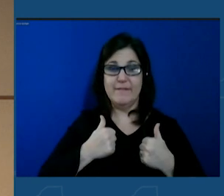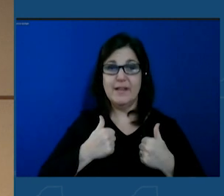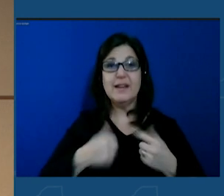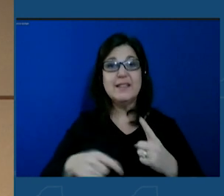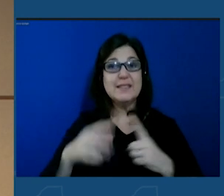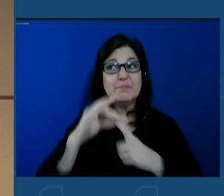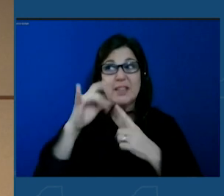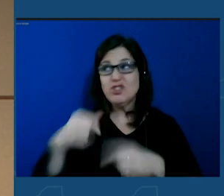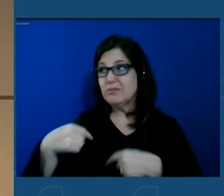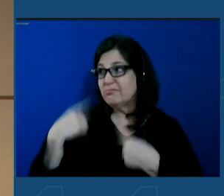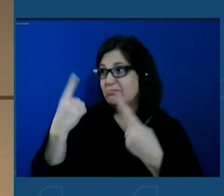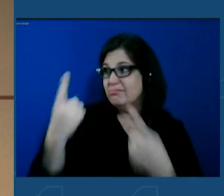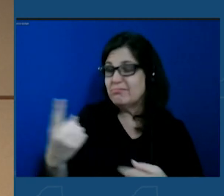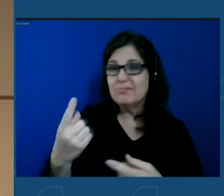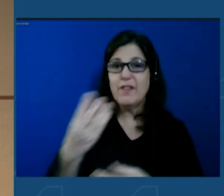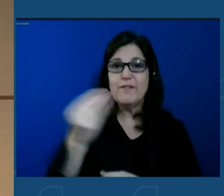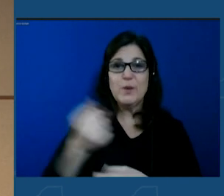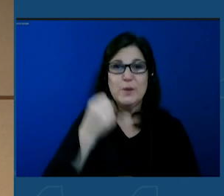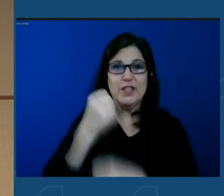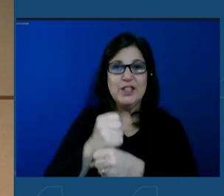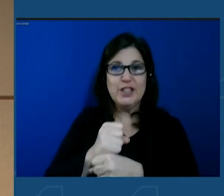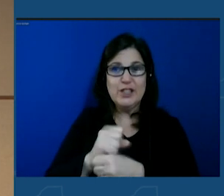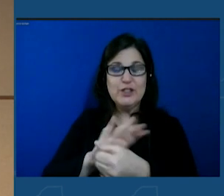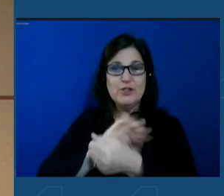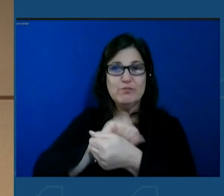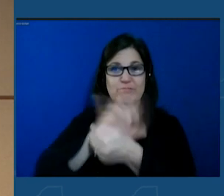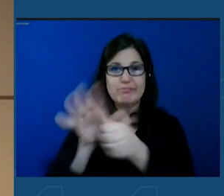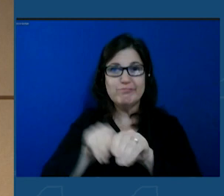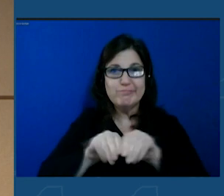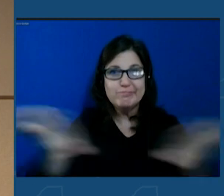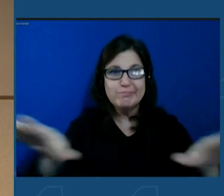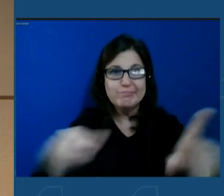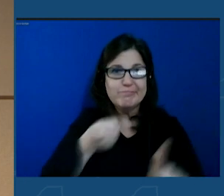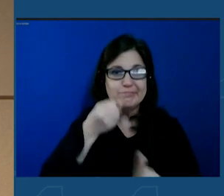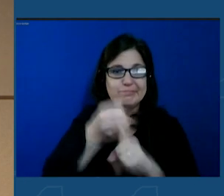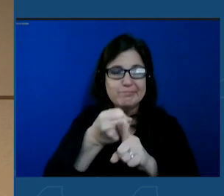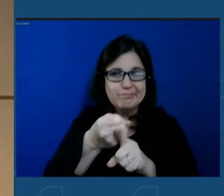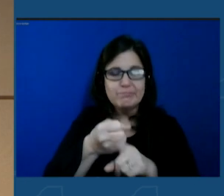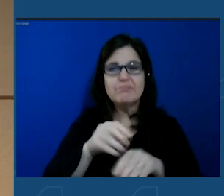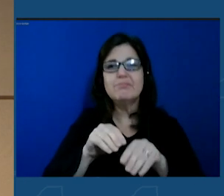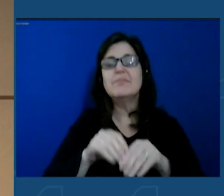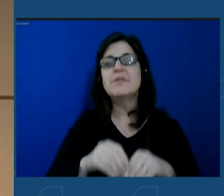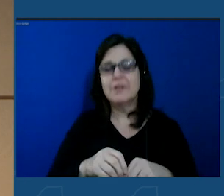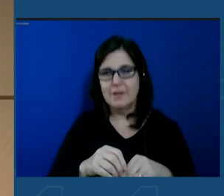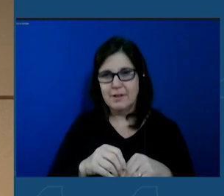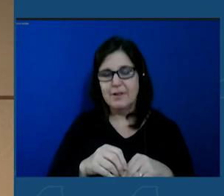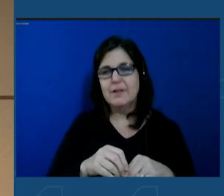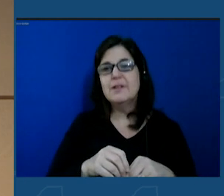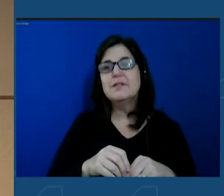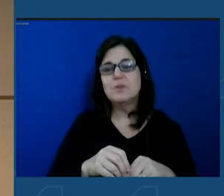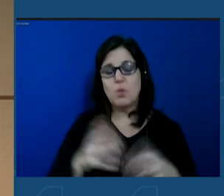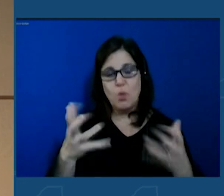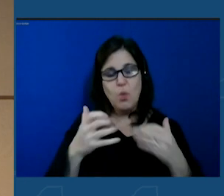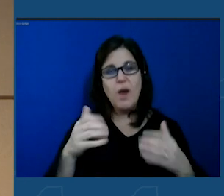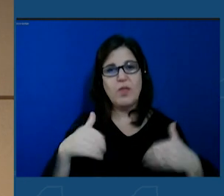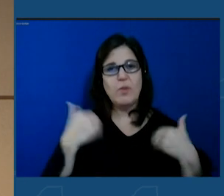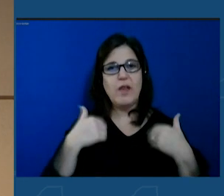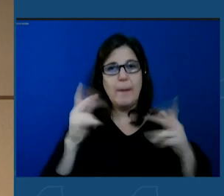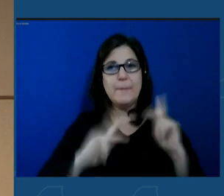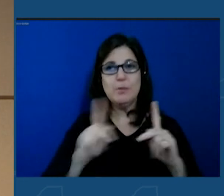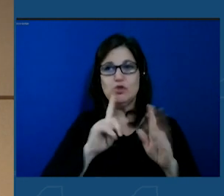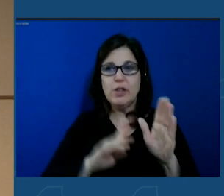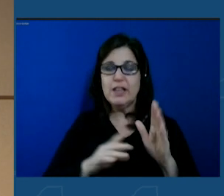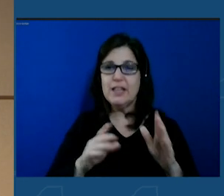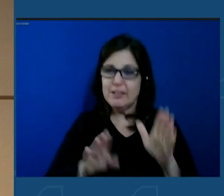through over the past few years. We must ensure that our young people can truly thrive, not just survive,